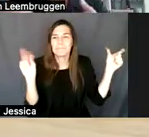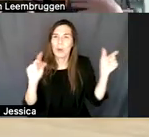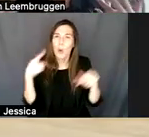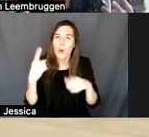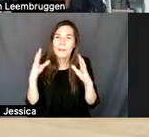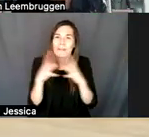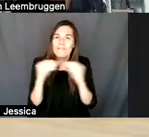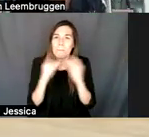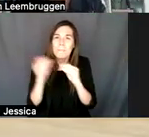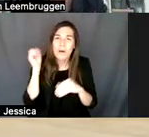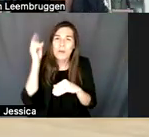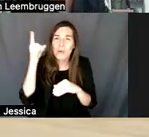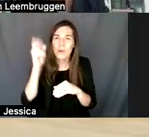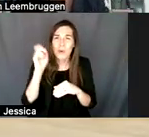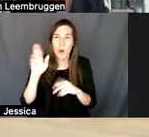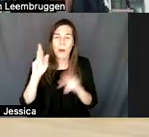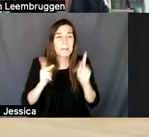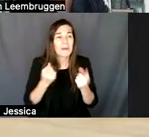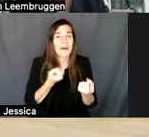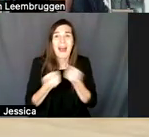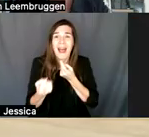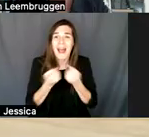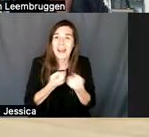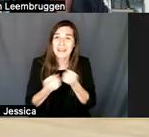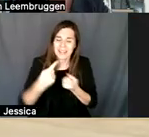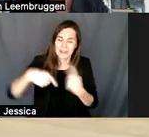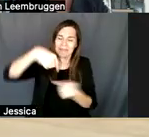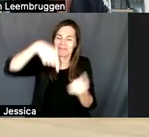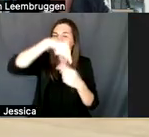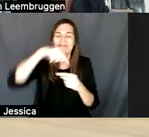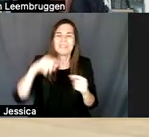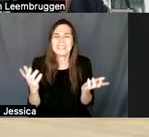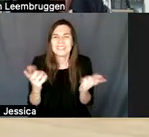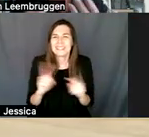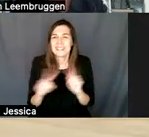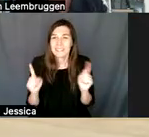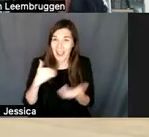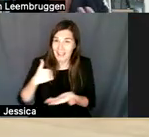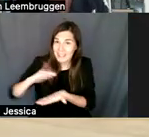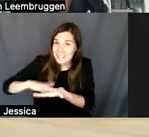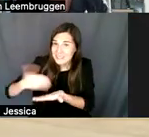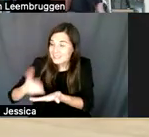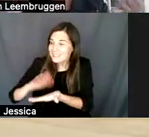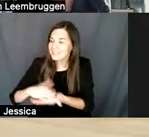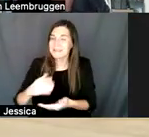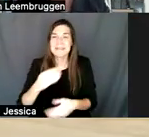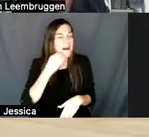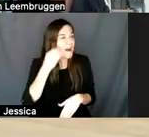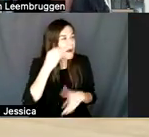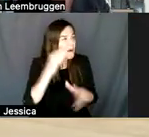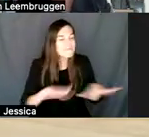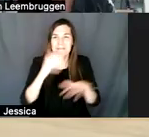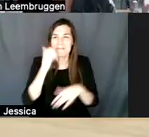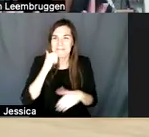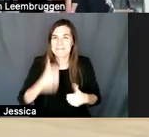or spinning ice skaters at the ice rink. There's a lot of physics that is in our kitchen and in our homes and in the way that we live our lives